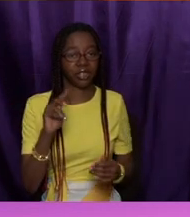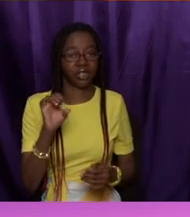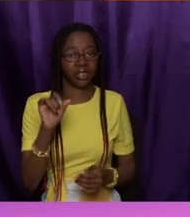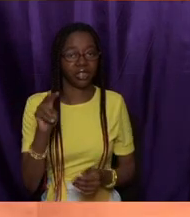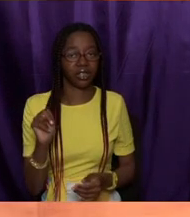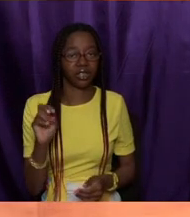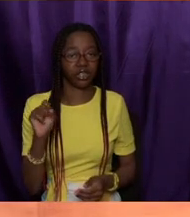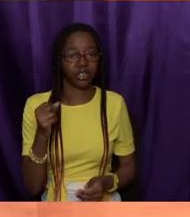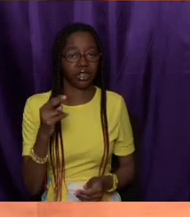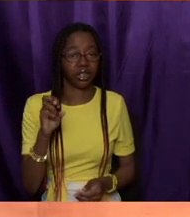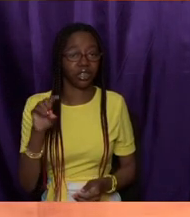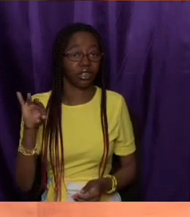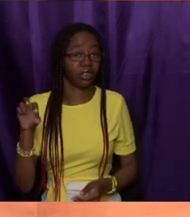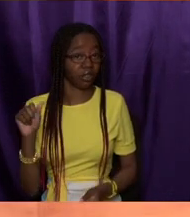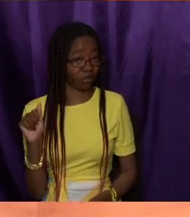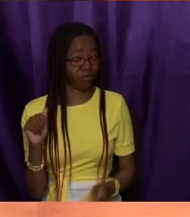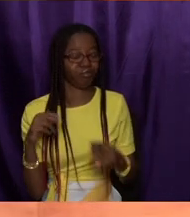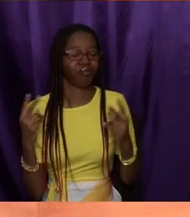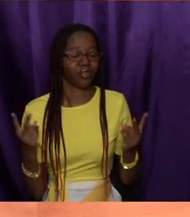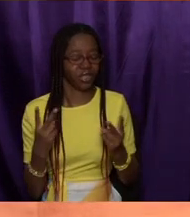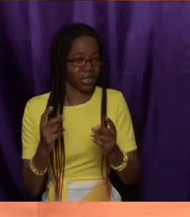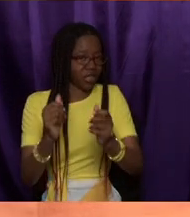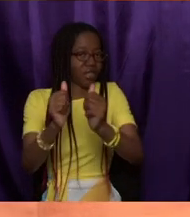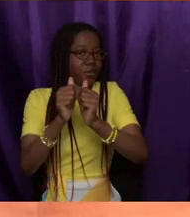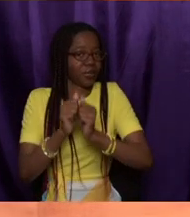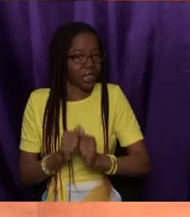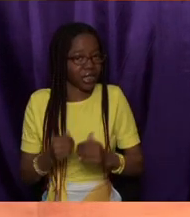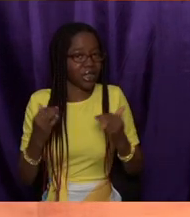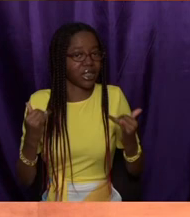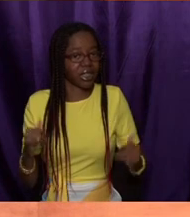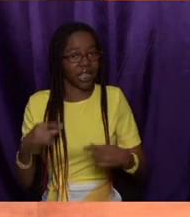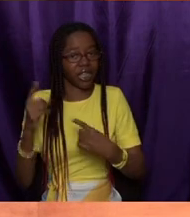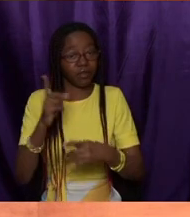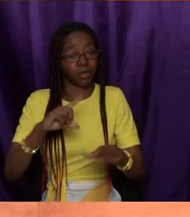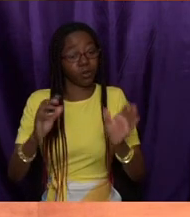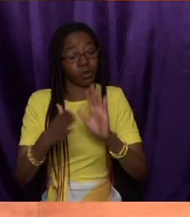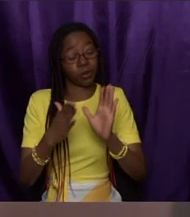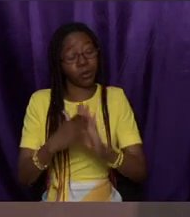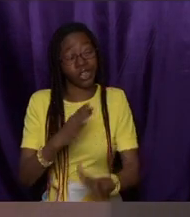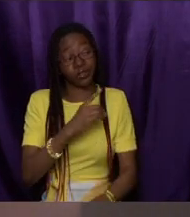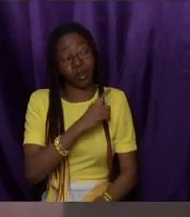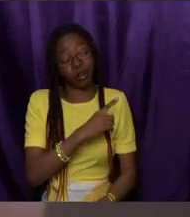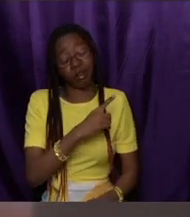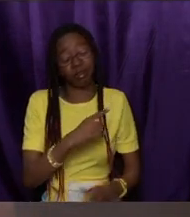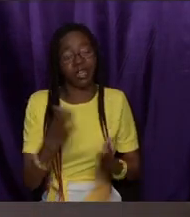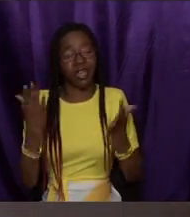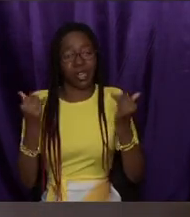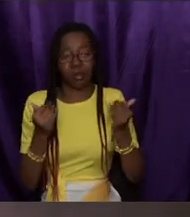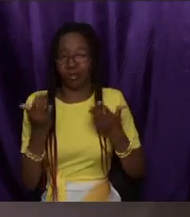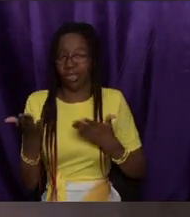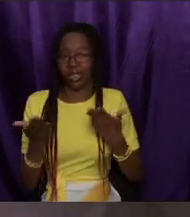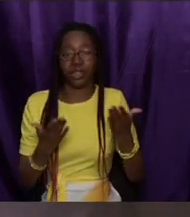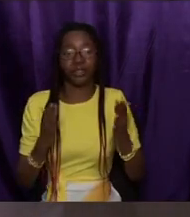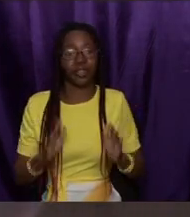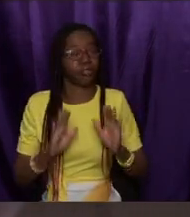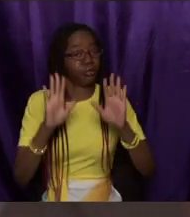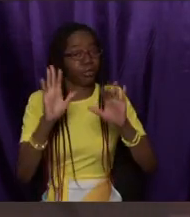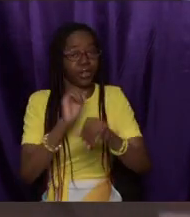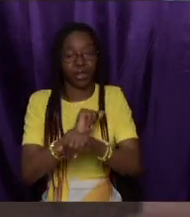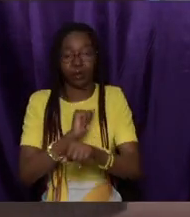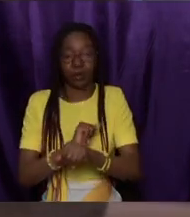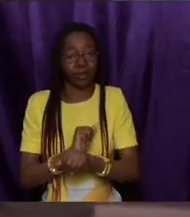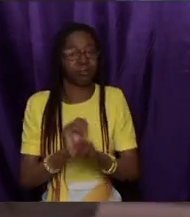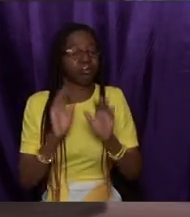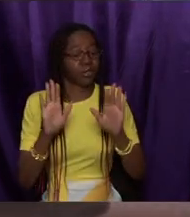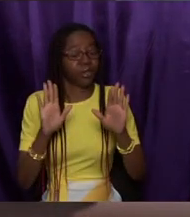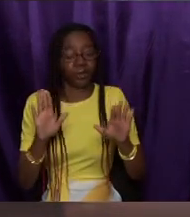Chalmers Curran, who are visiting with us today? Would you give God praise for her? Come on, a servant. She does great work. She does